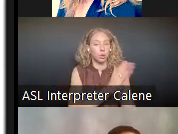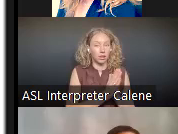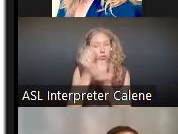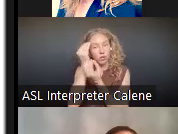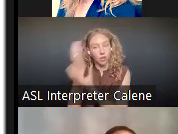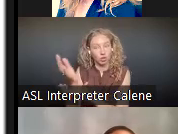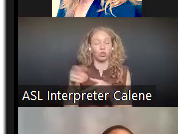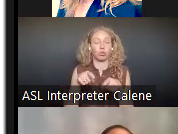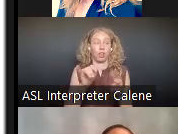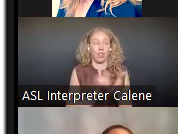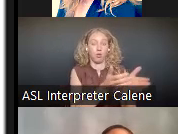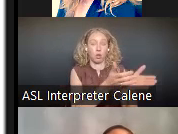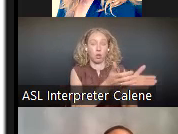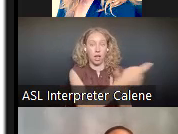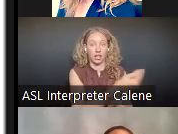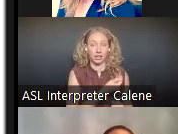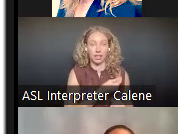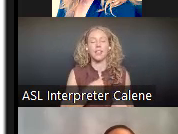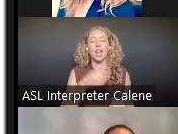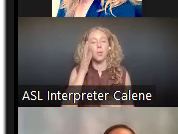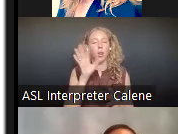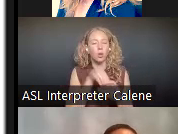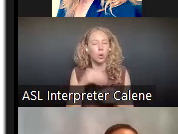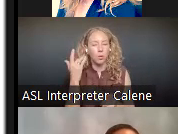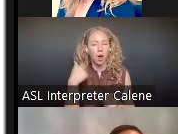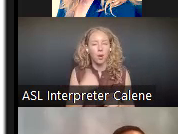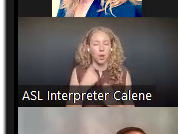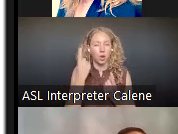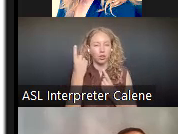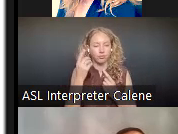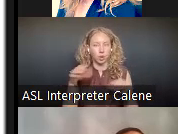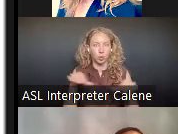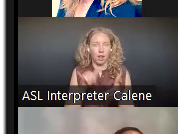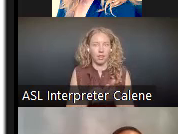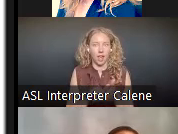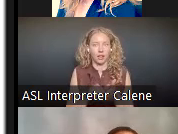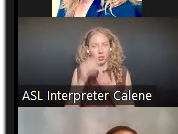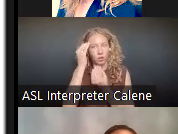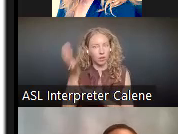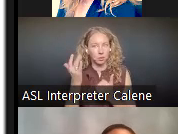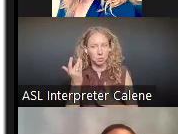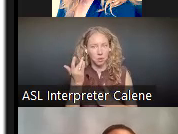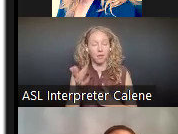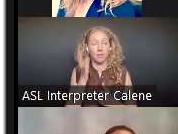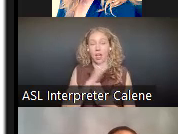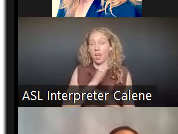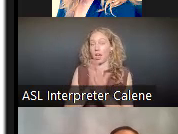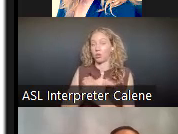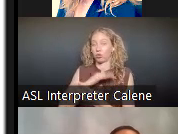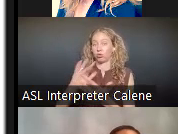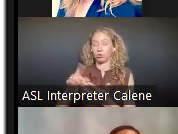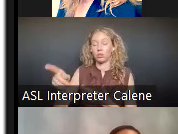the request, they will include why this notification is being conducted, right? So are they asking us to reach out because it's